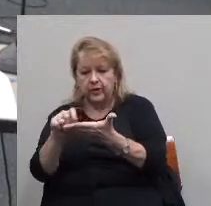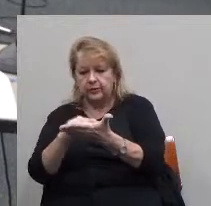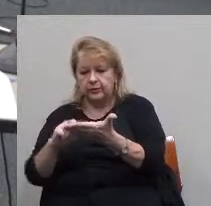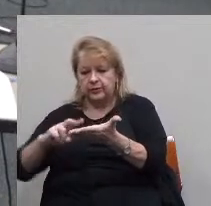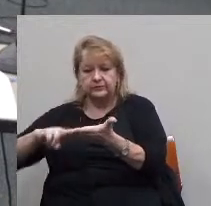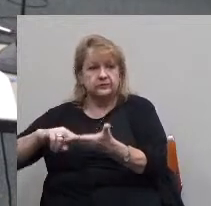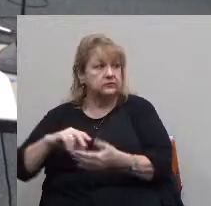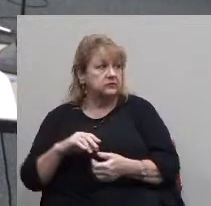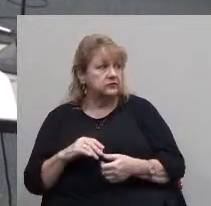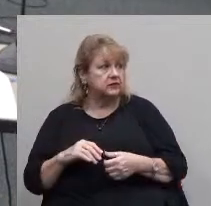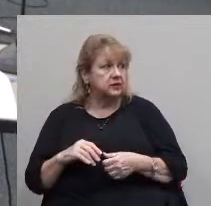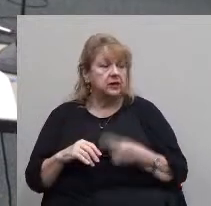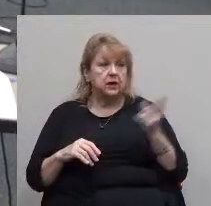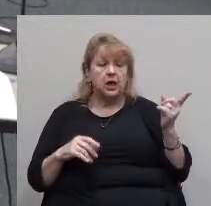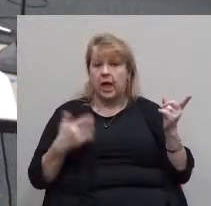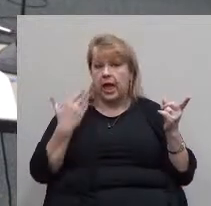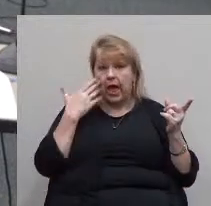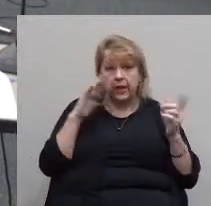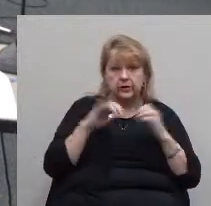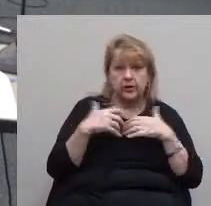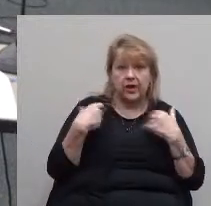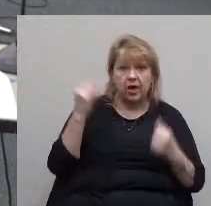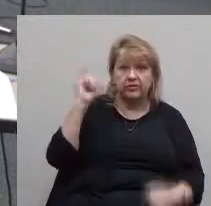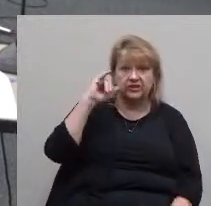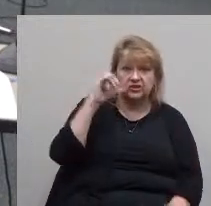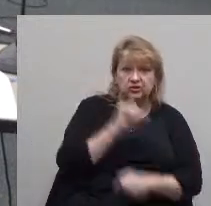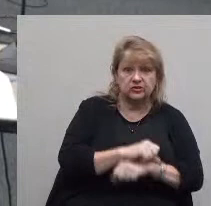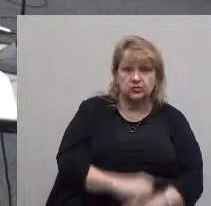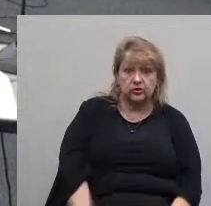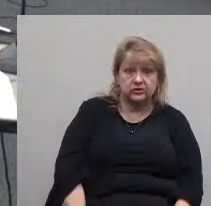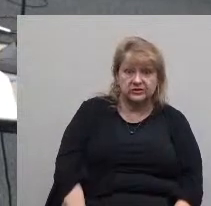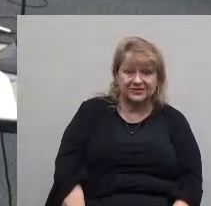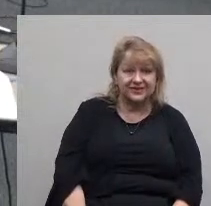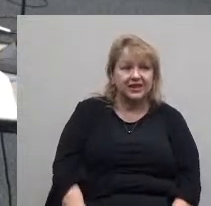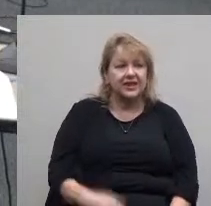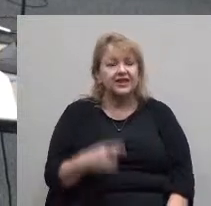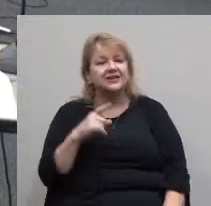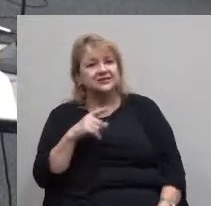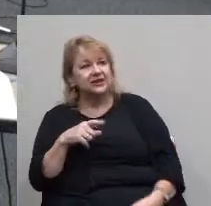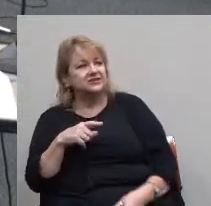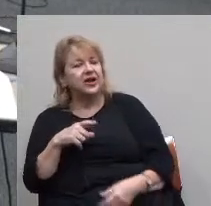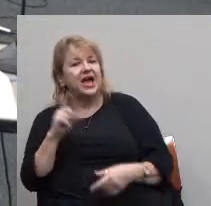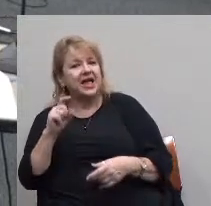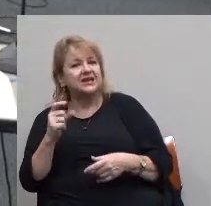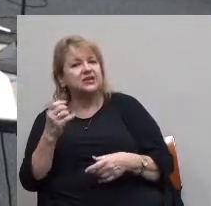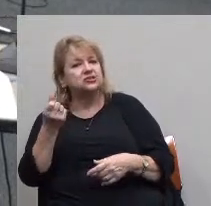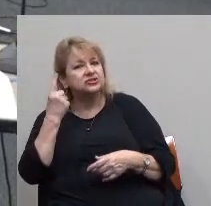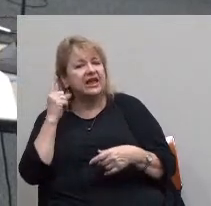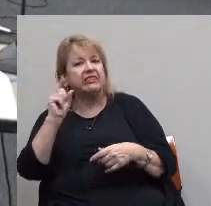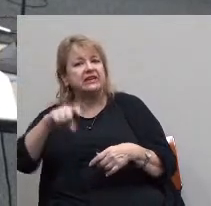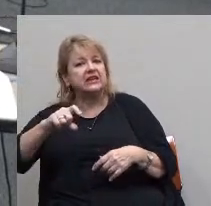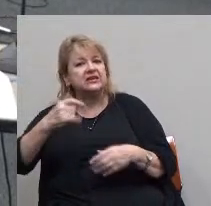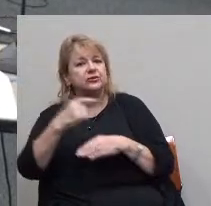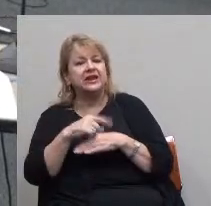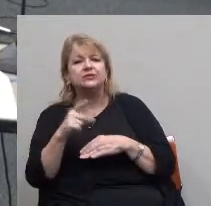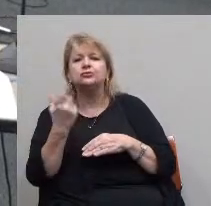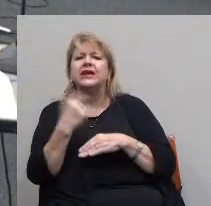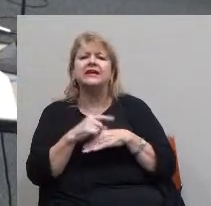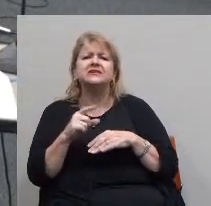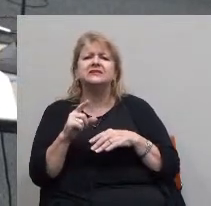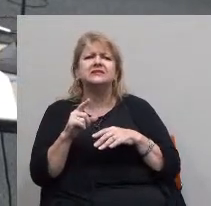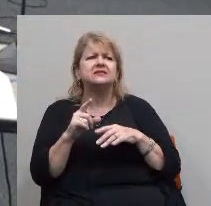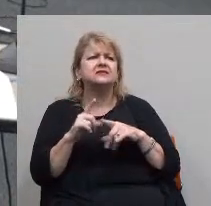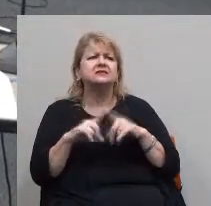I don't know how health insurance works still, so. Yeah, okay. So I understand the need for a lot of this in today's world because it's much